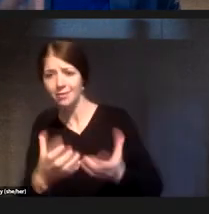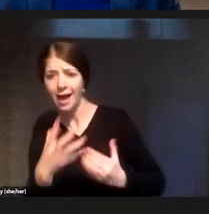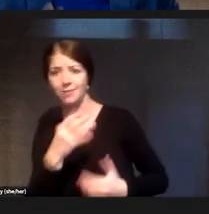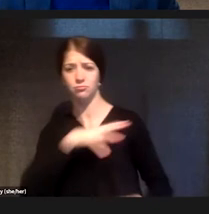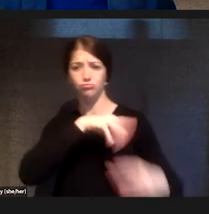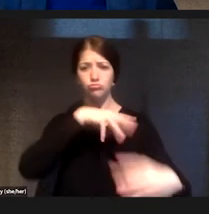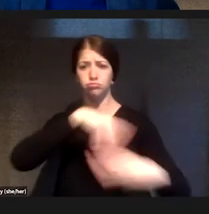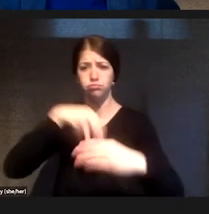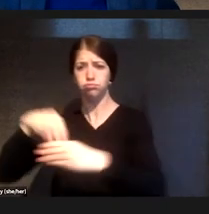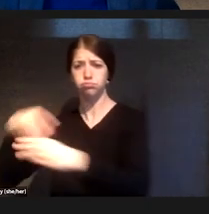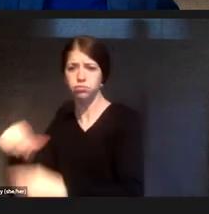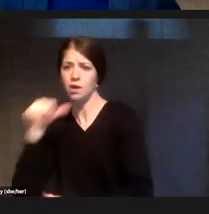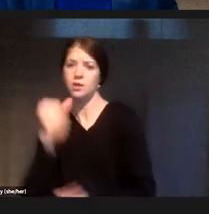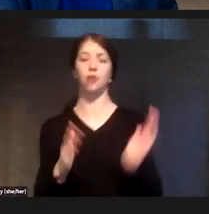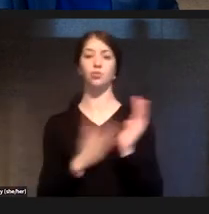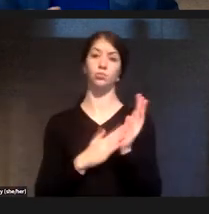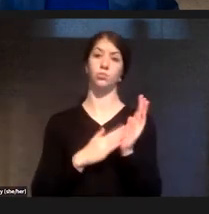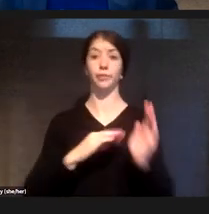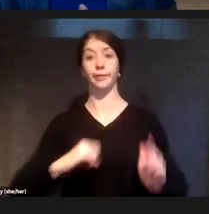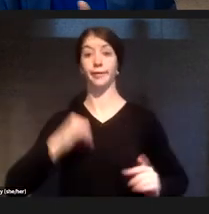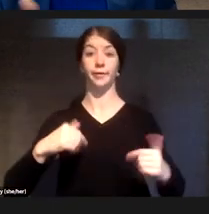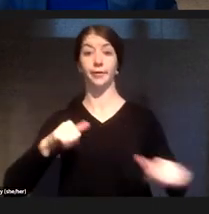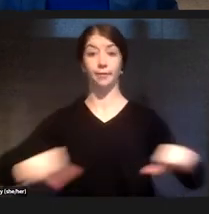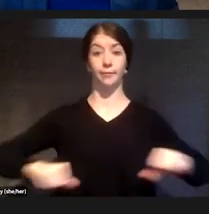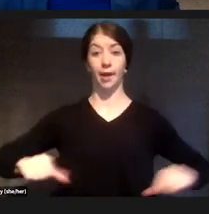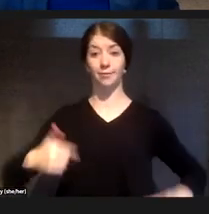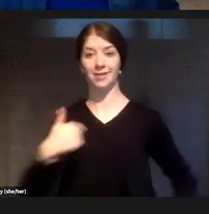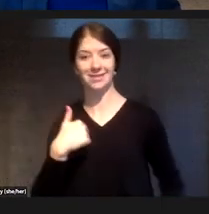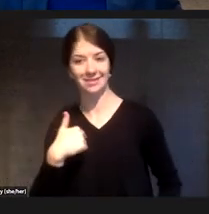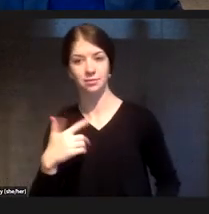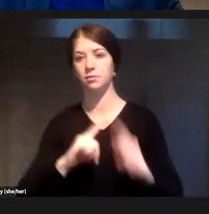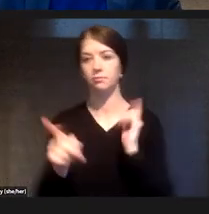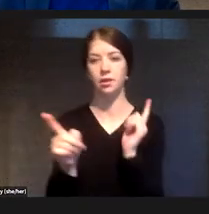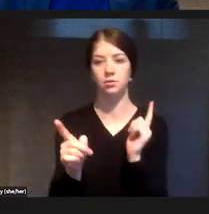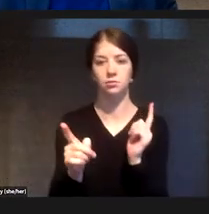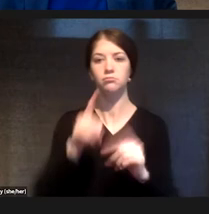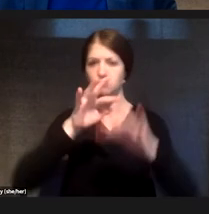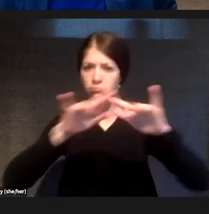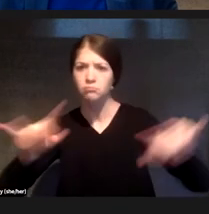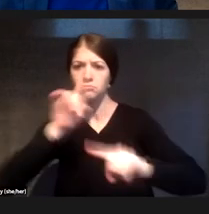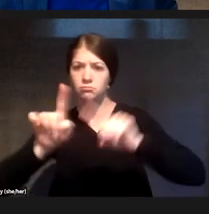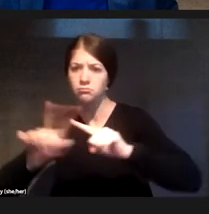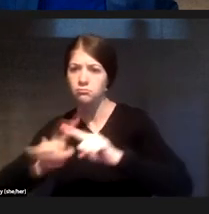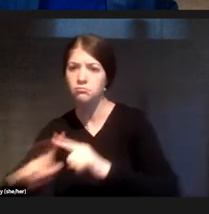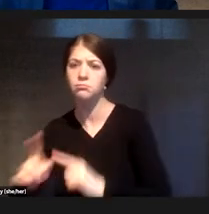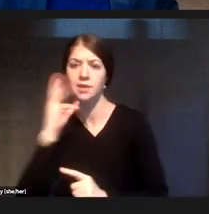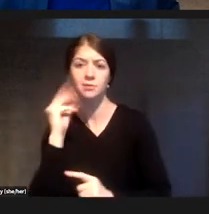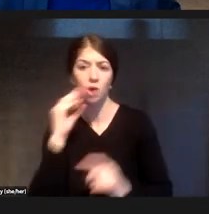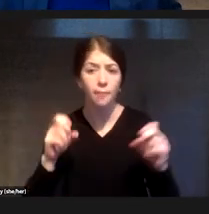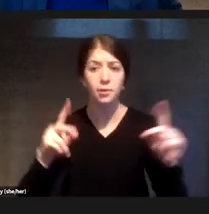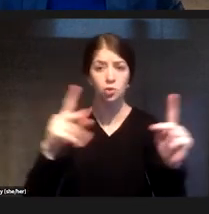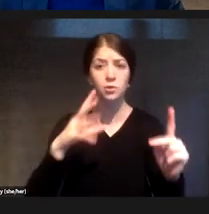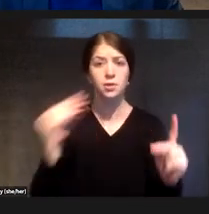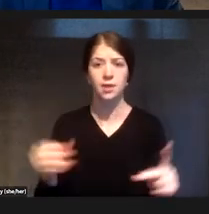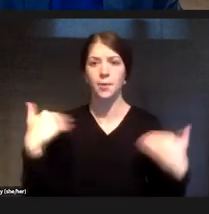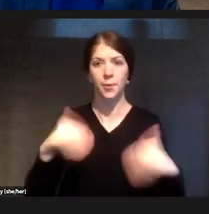I say this not to pat myself on the back, but I had a diversity of experience, of opportunities. And those were the types of things that I thought gave my